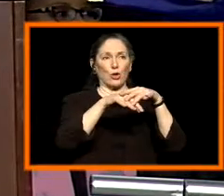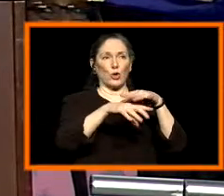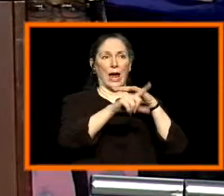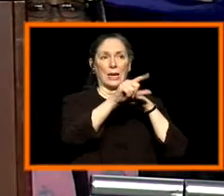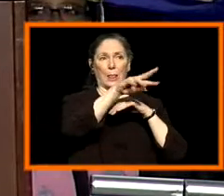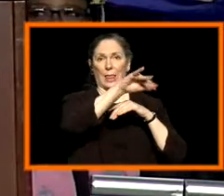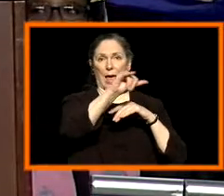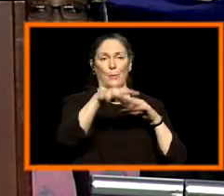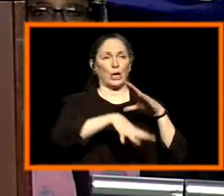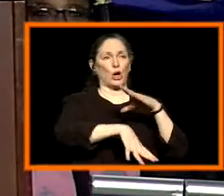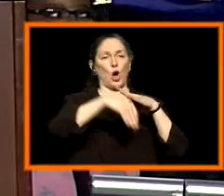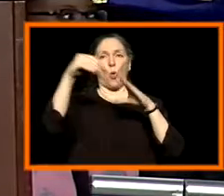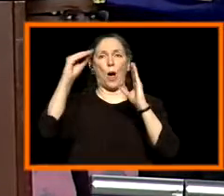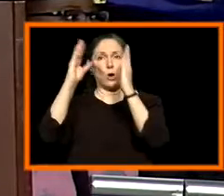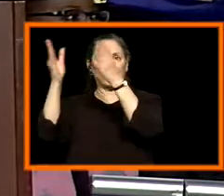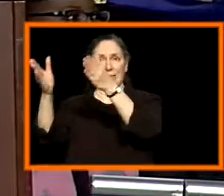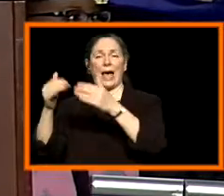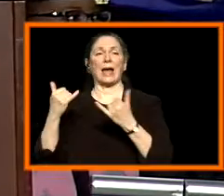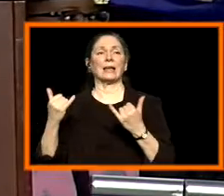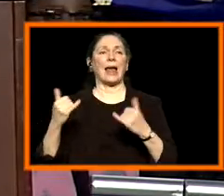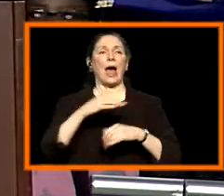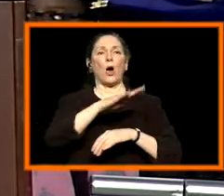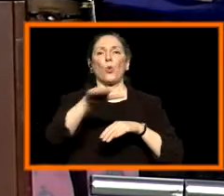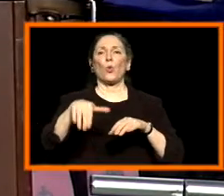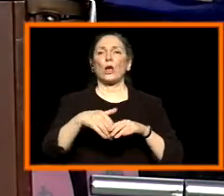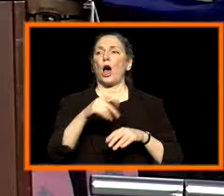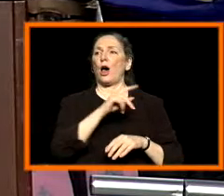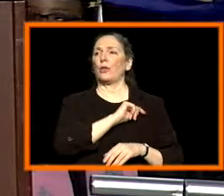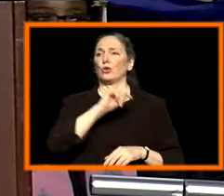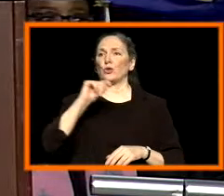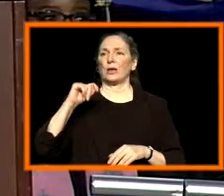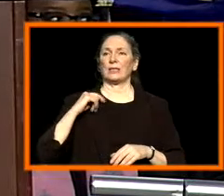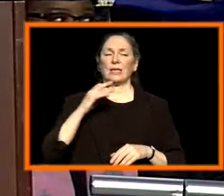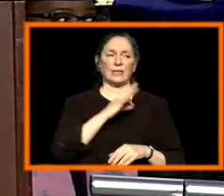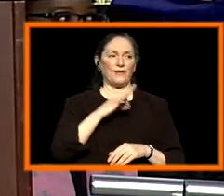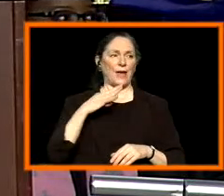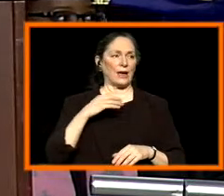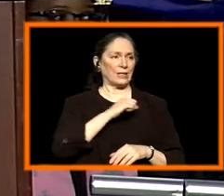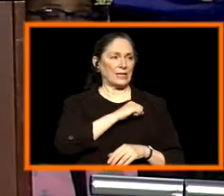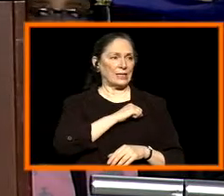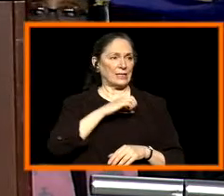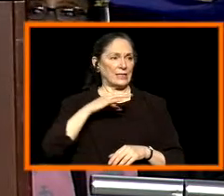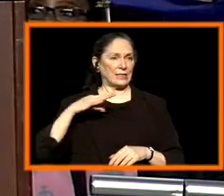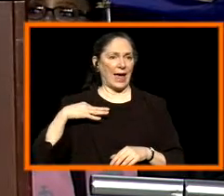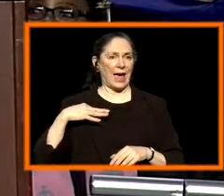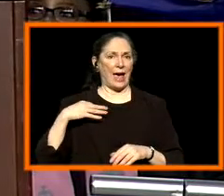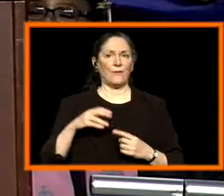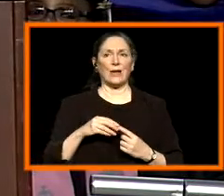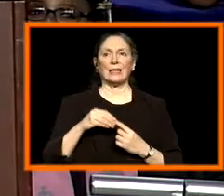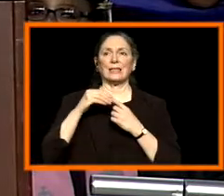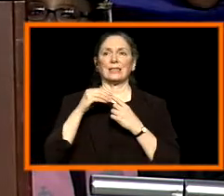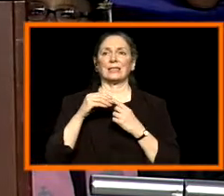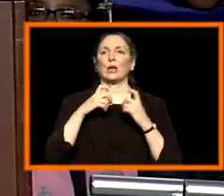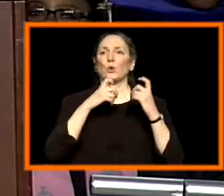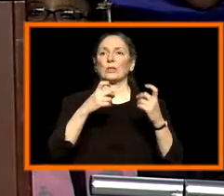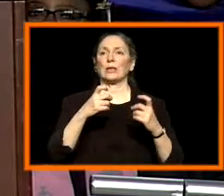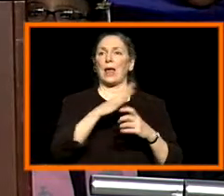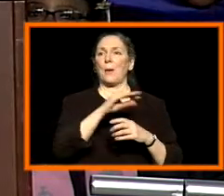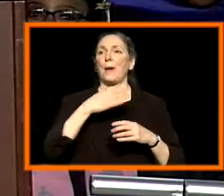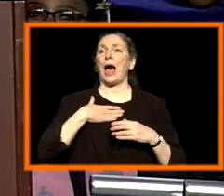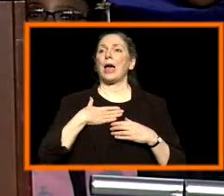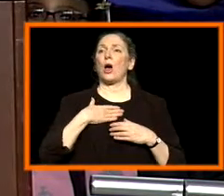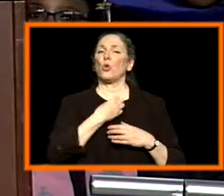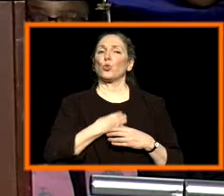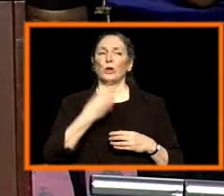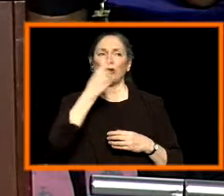go outside. And now we all, the trustees, faculty, staff, and distinguished guests, and my own wish